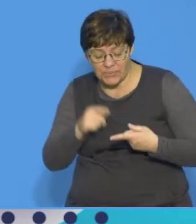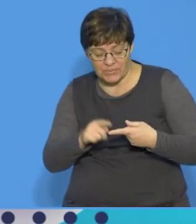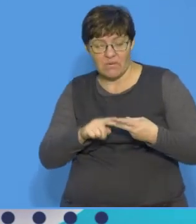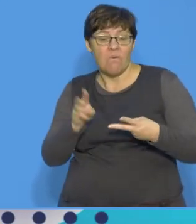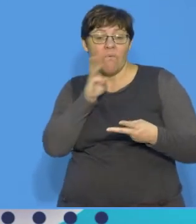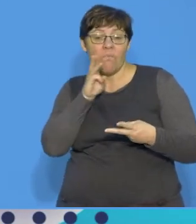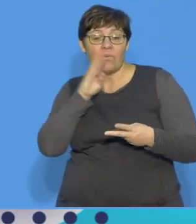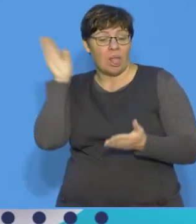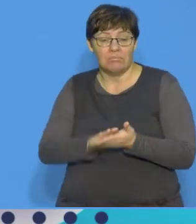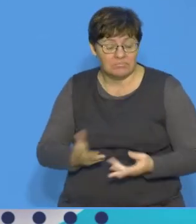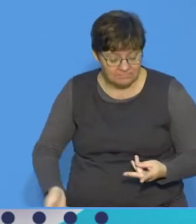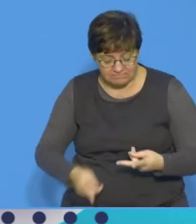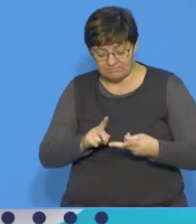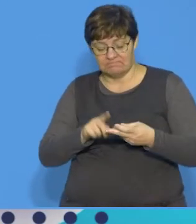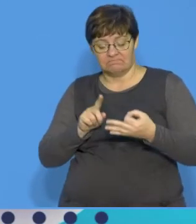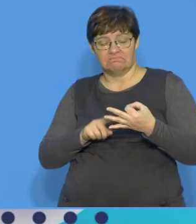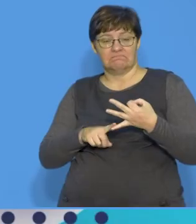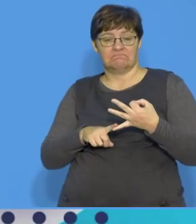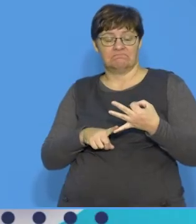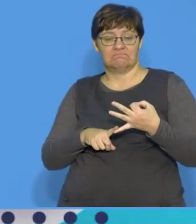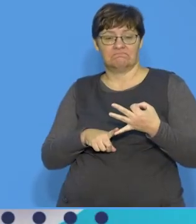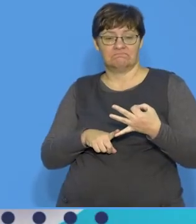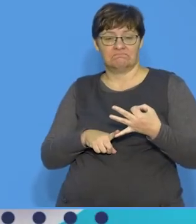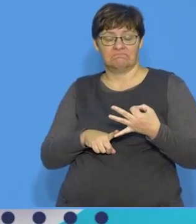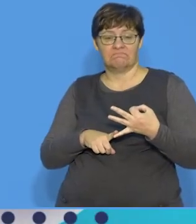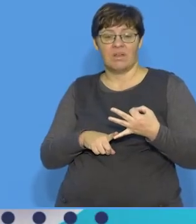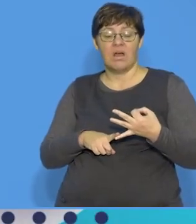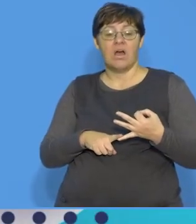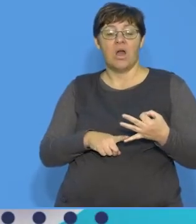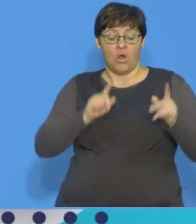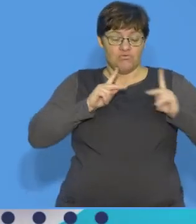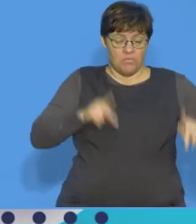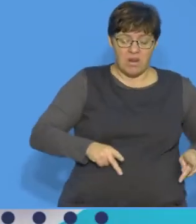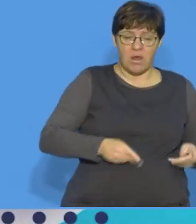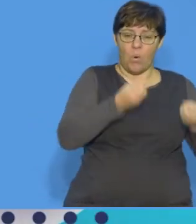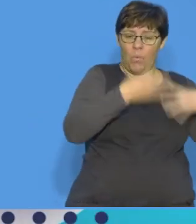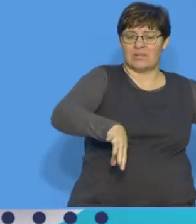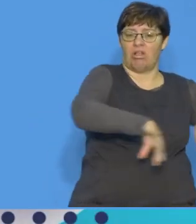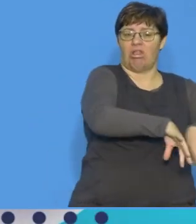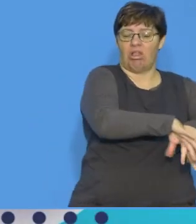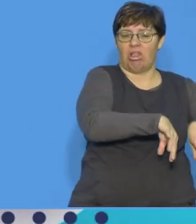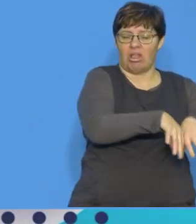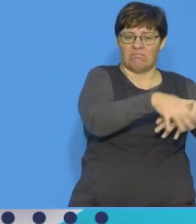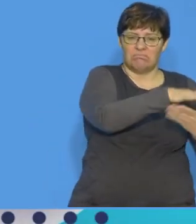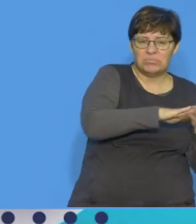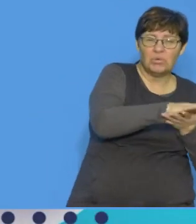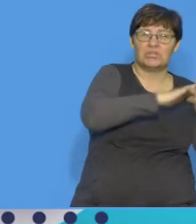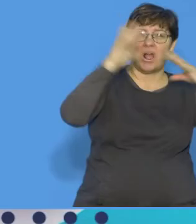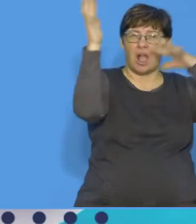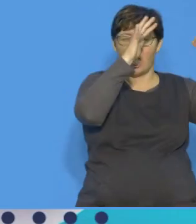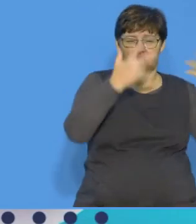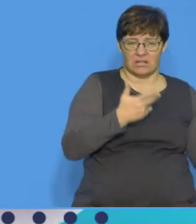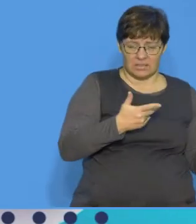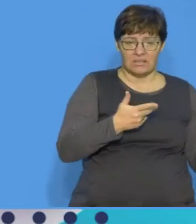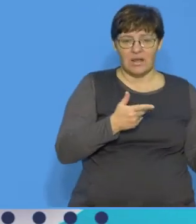water, increase in human waste, which means pollution, and that